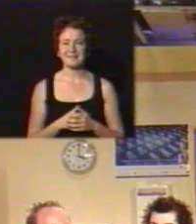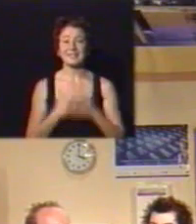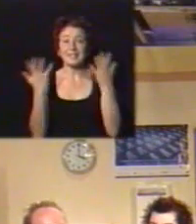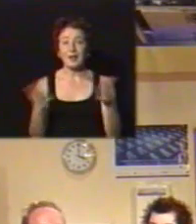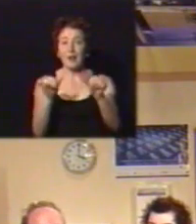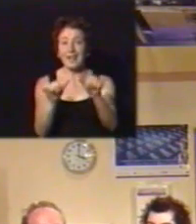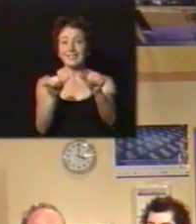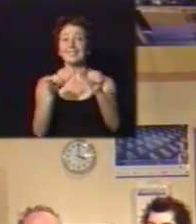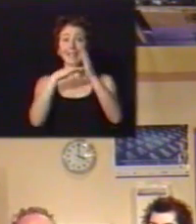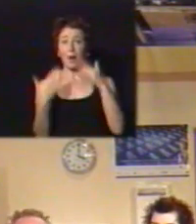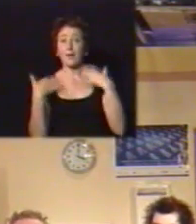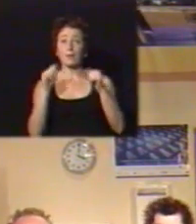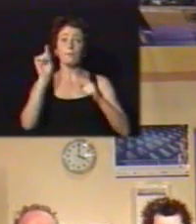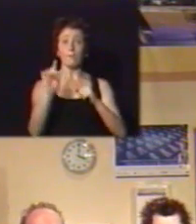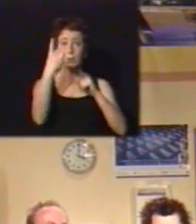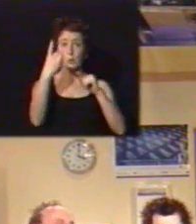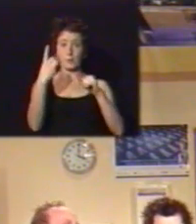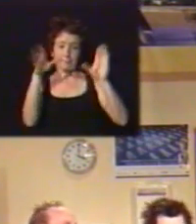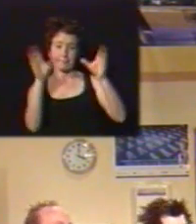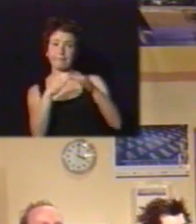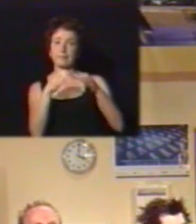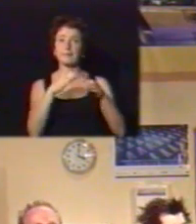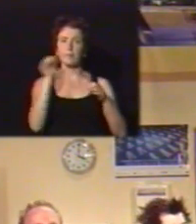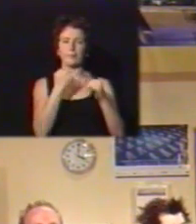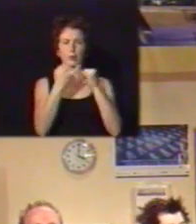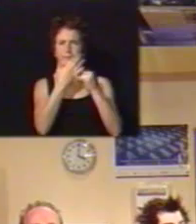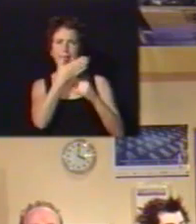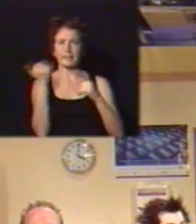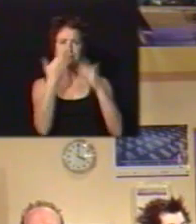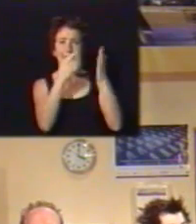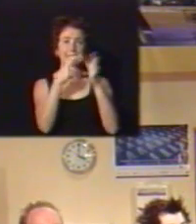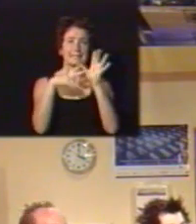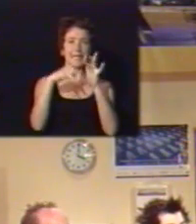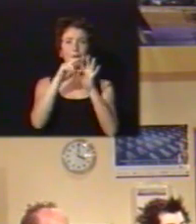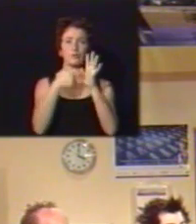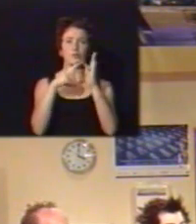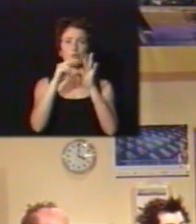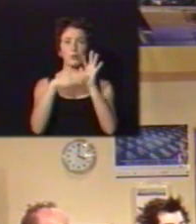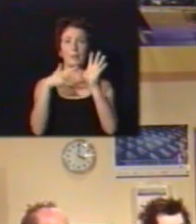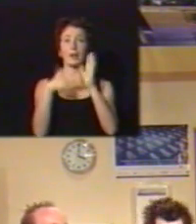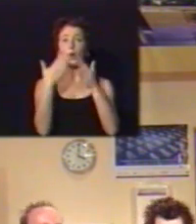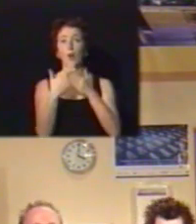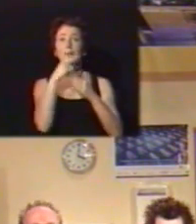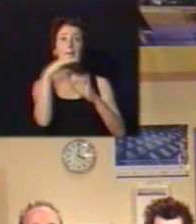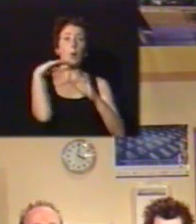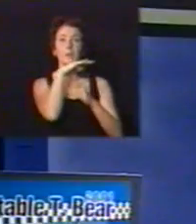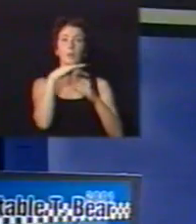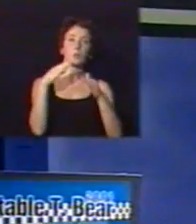All right, now we have the first instalment from the very respectable Mr. Dave Trueman on the Q Melbourne News Desk.